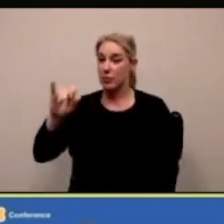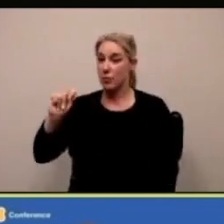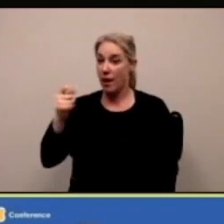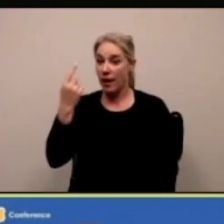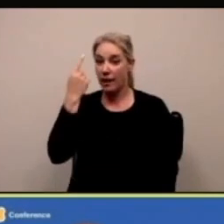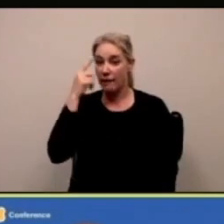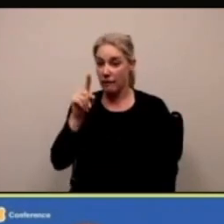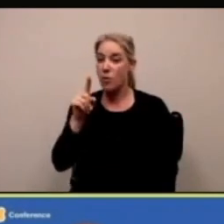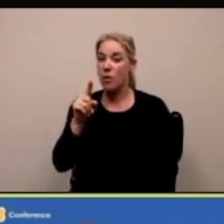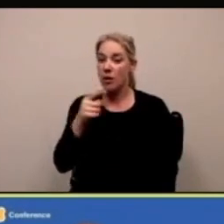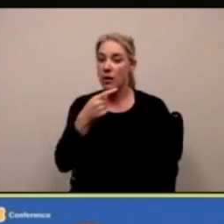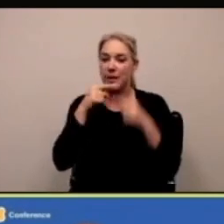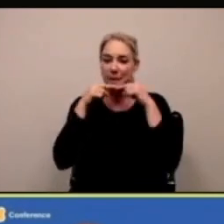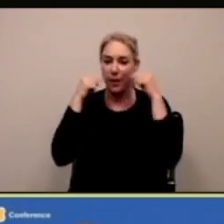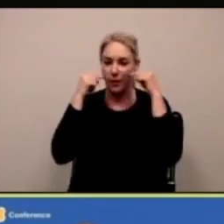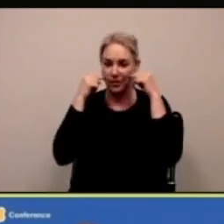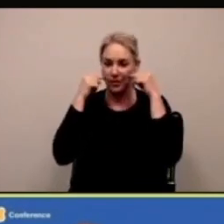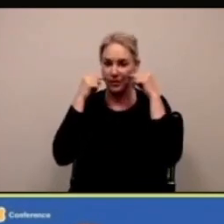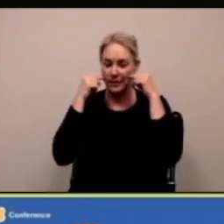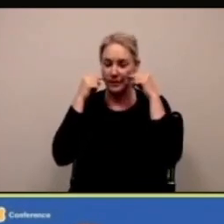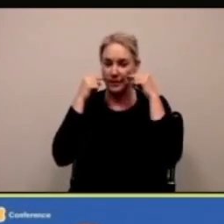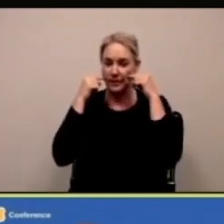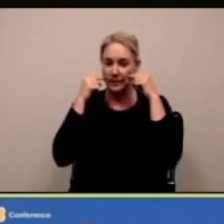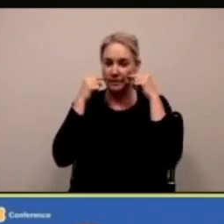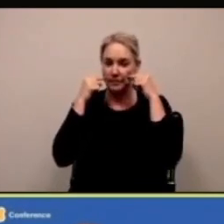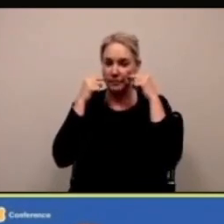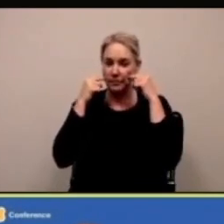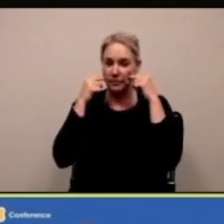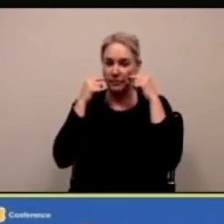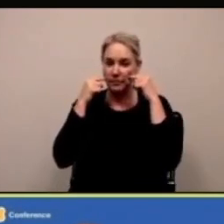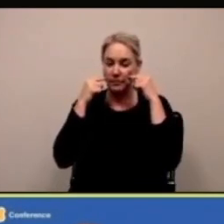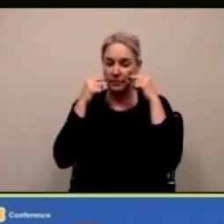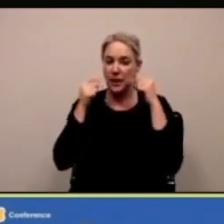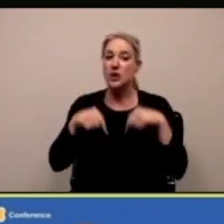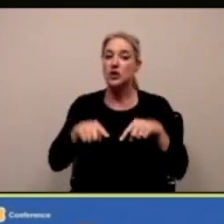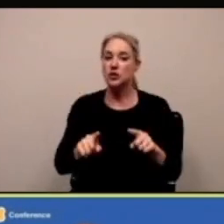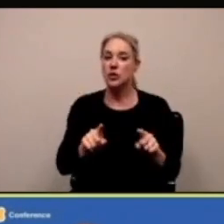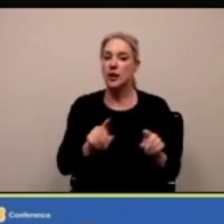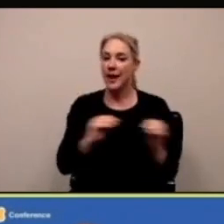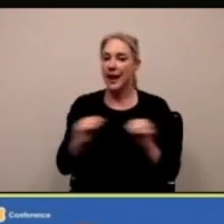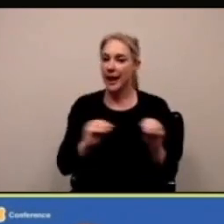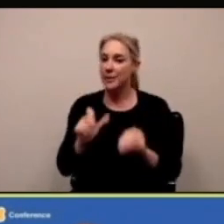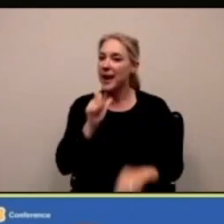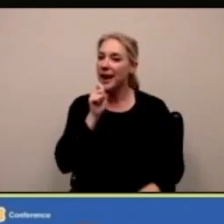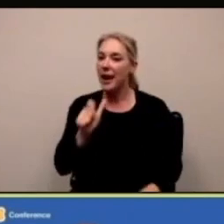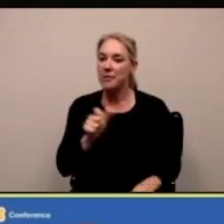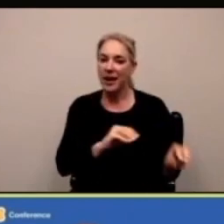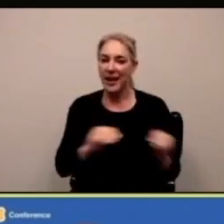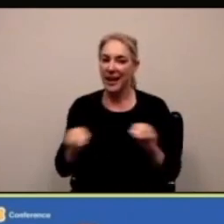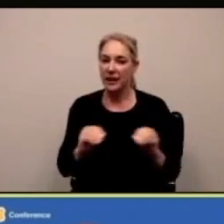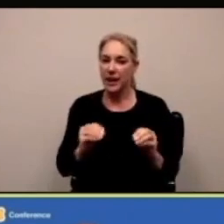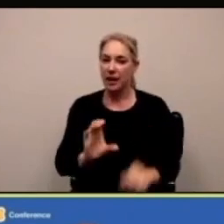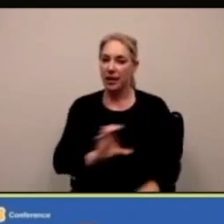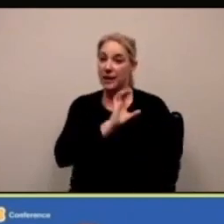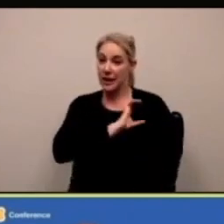when I animate this particular one, you know, I'm not animating the character itself. I'm actually animating,